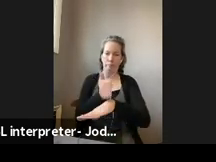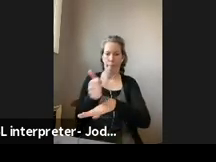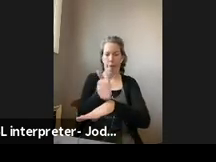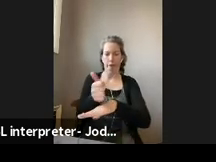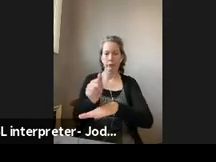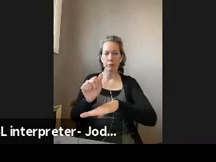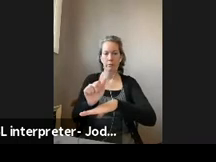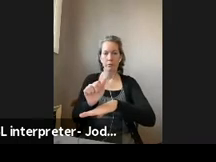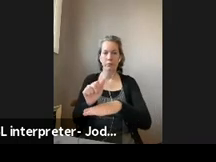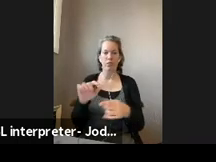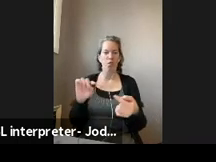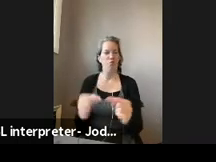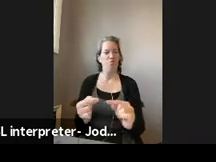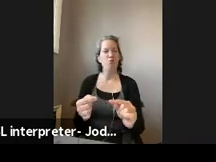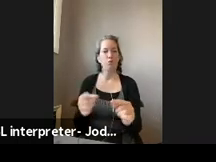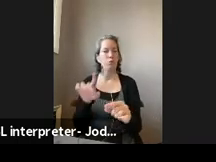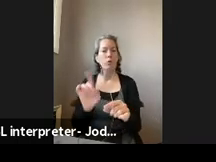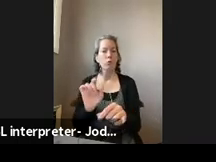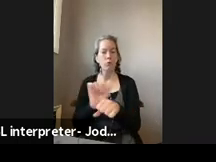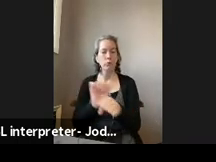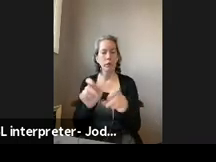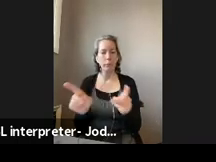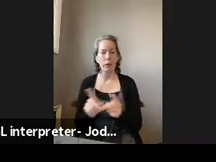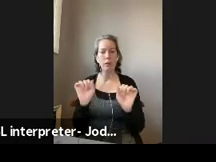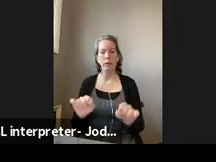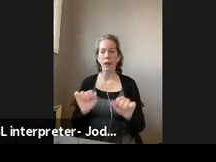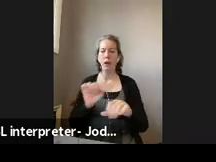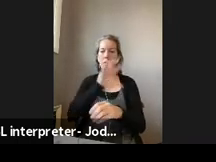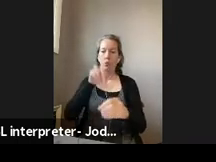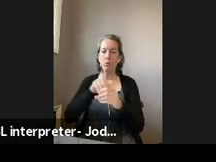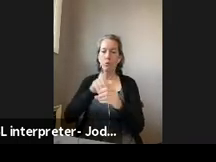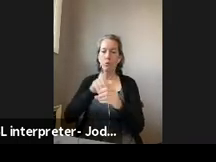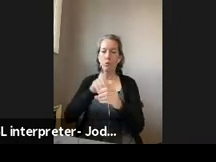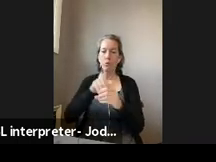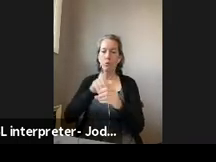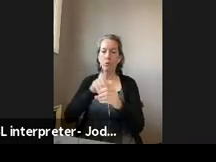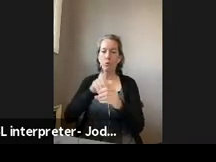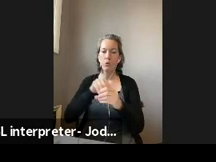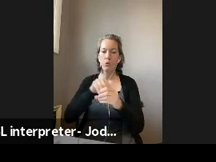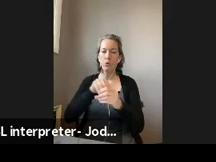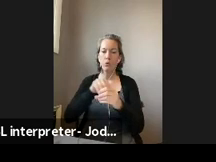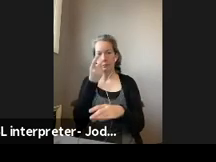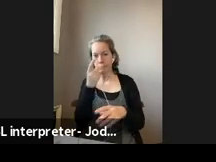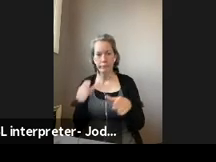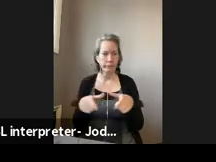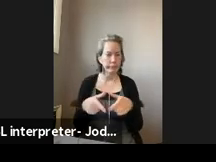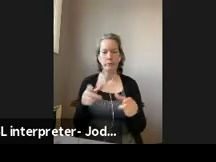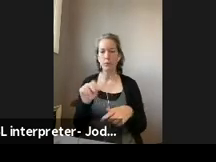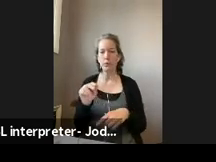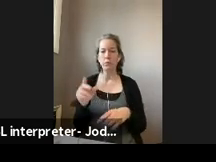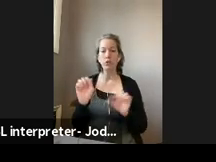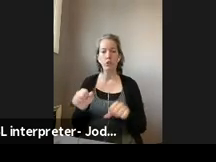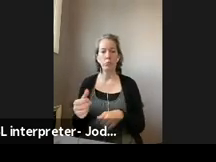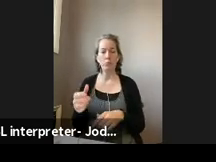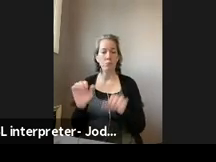might include touching. It doesn't have to be, say, touching of genitalia. It could be touching the shoulder if it makes you uncomfortable, touching